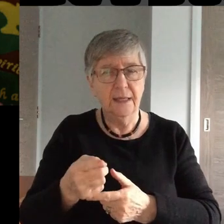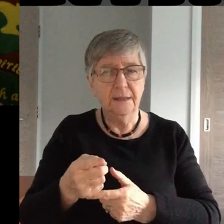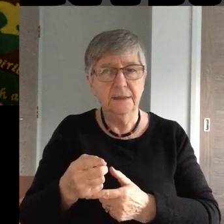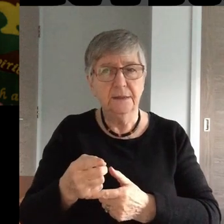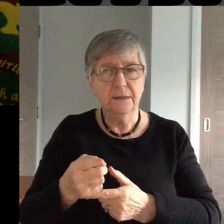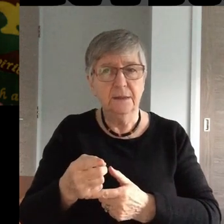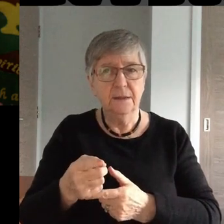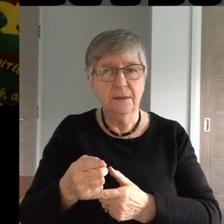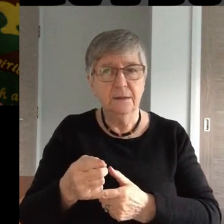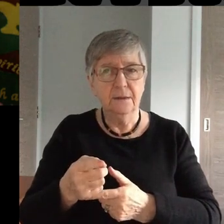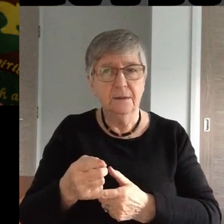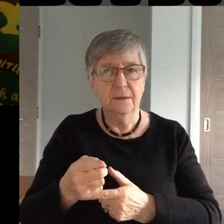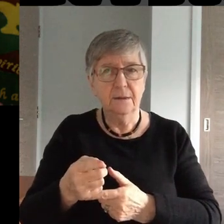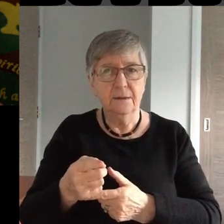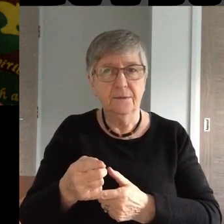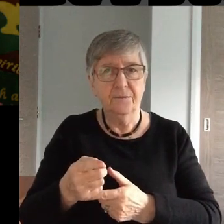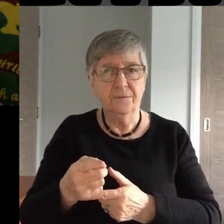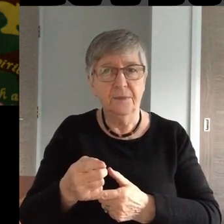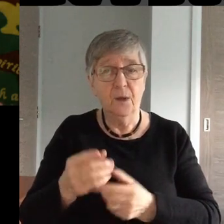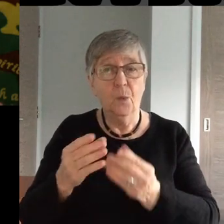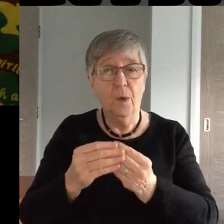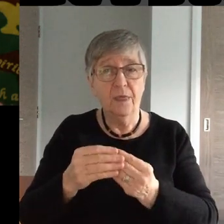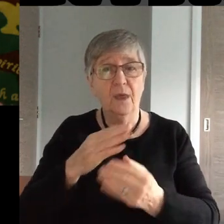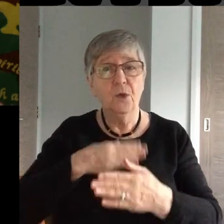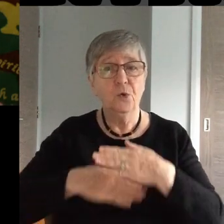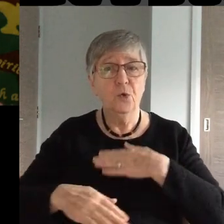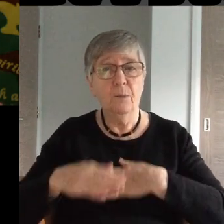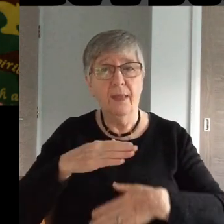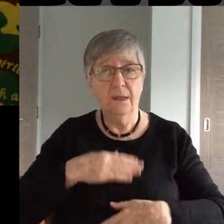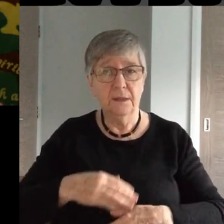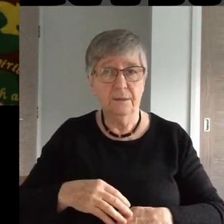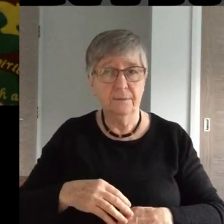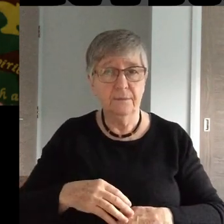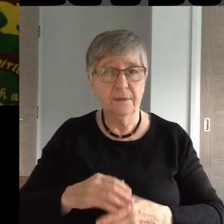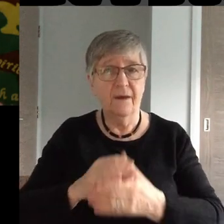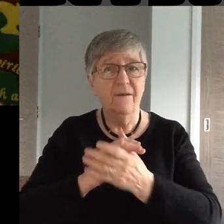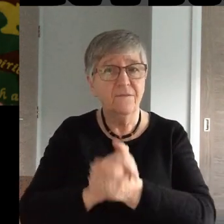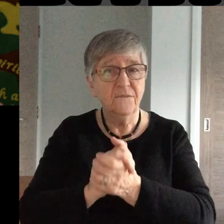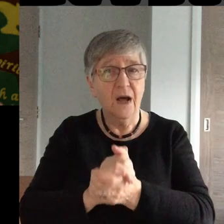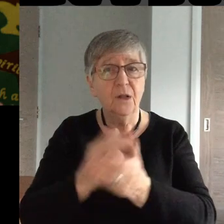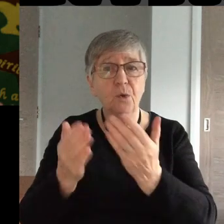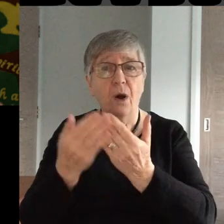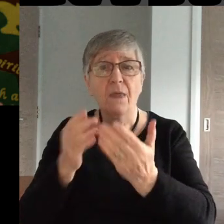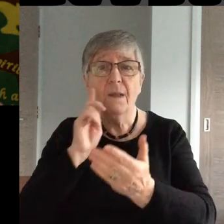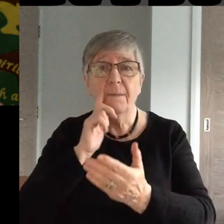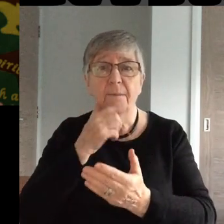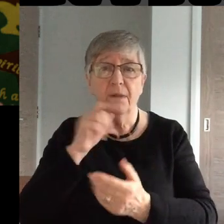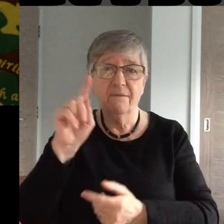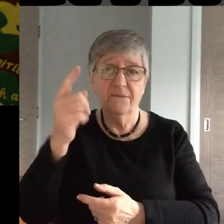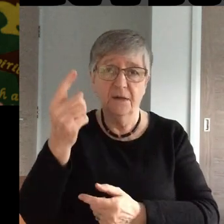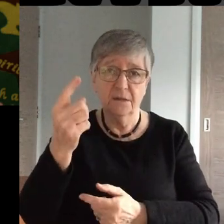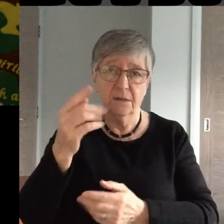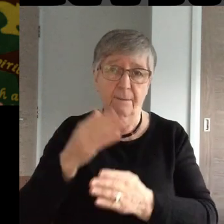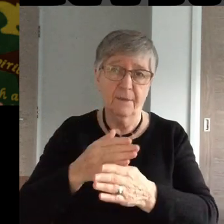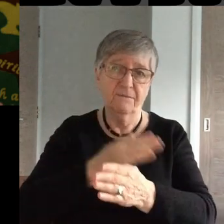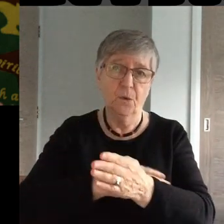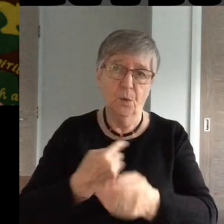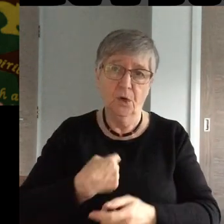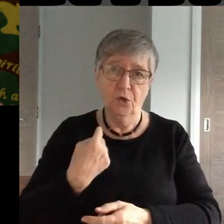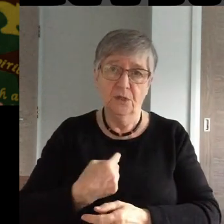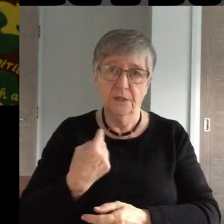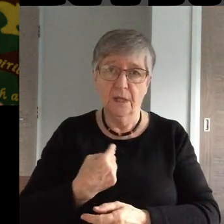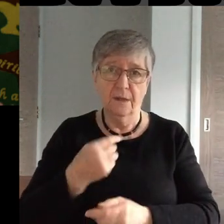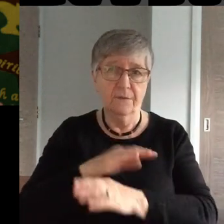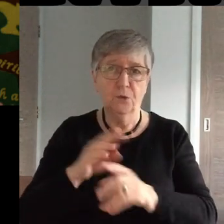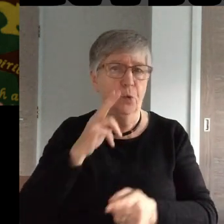Paul says, "Rather, in humility, value other people above yourself,